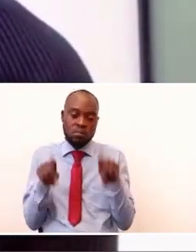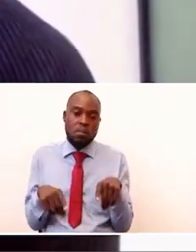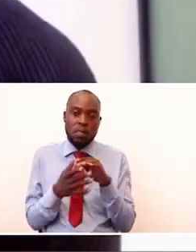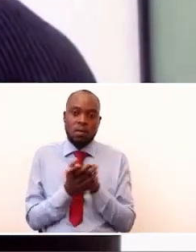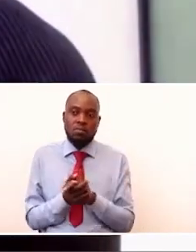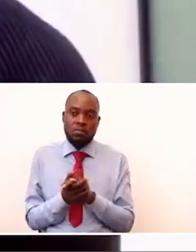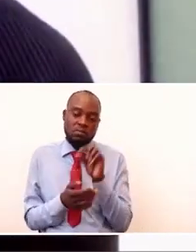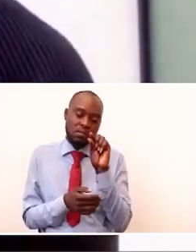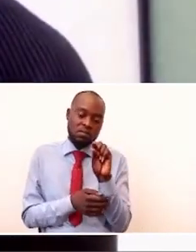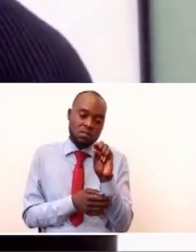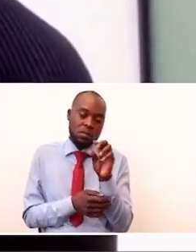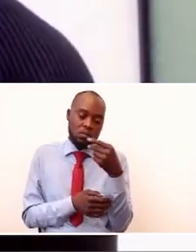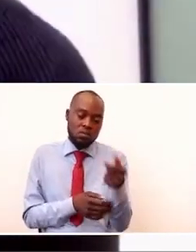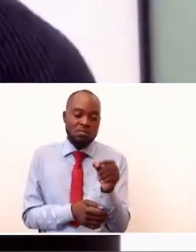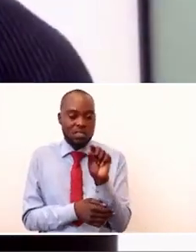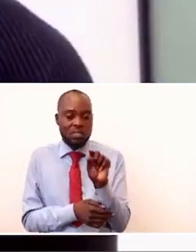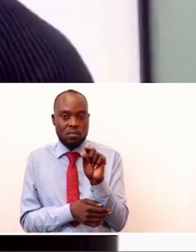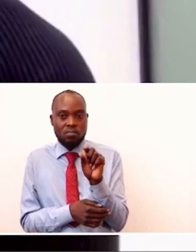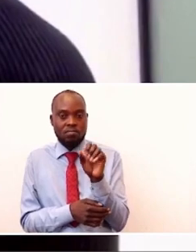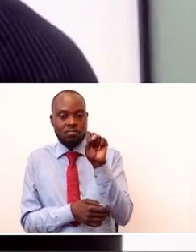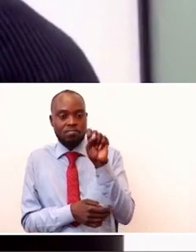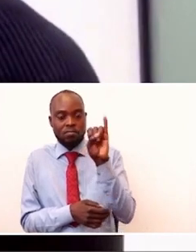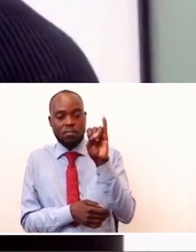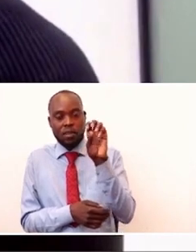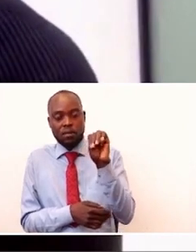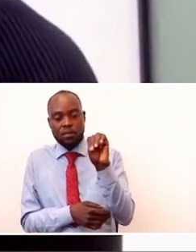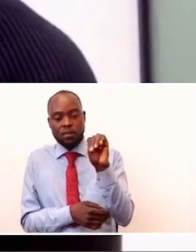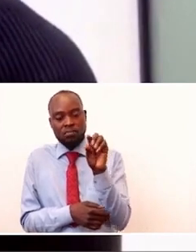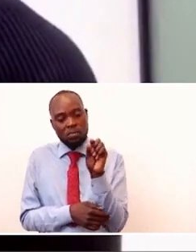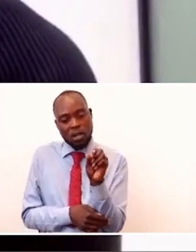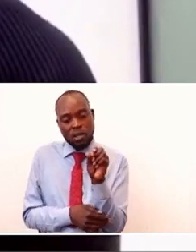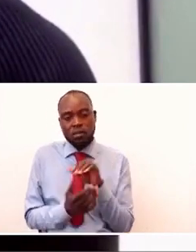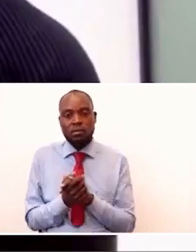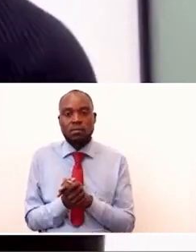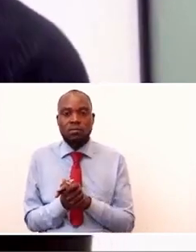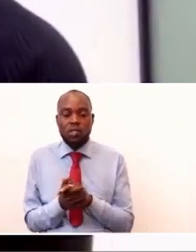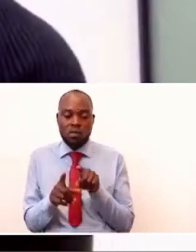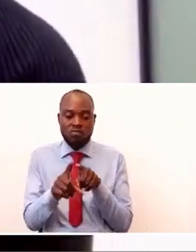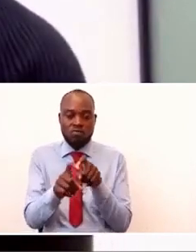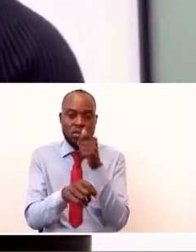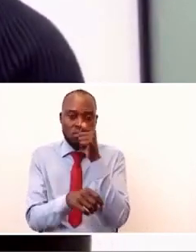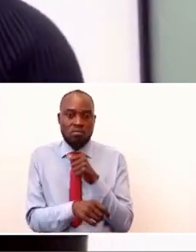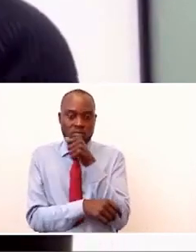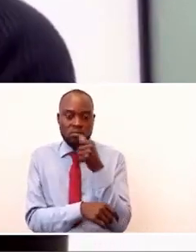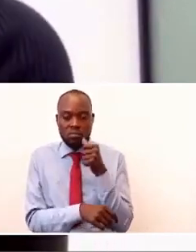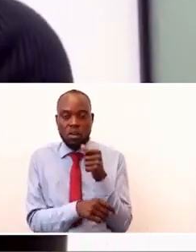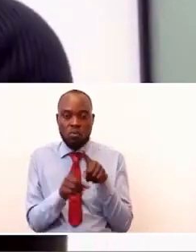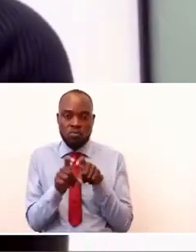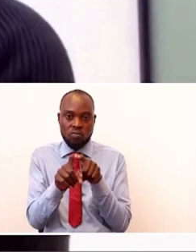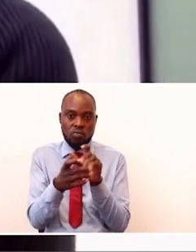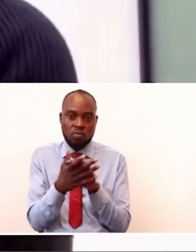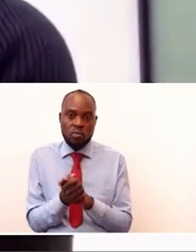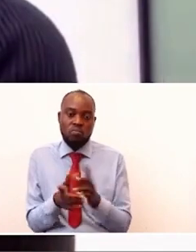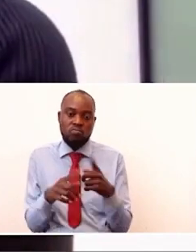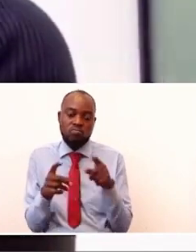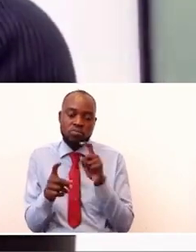cards? The continent is coming up with digital identity laws to follow privacy laws and also to follow